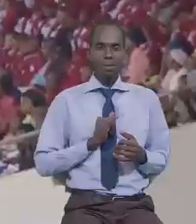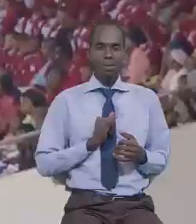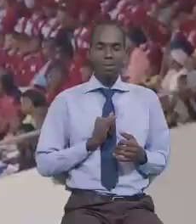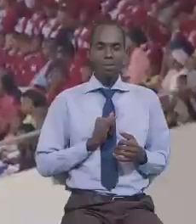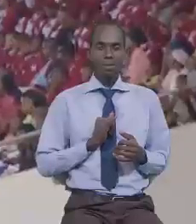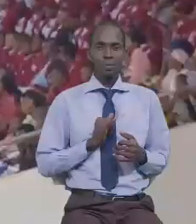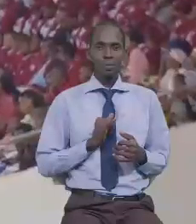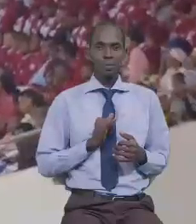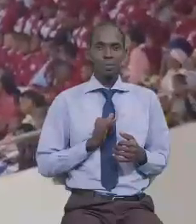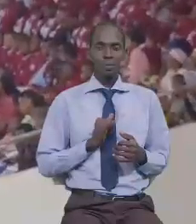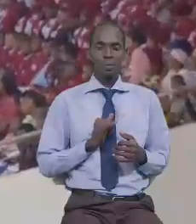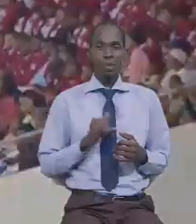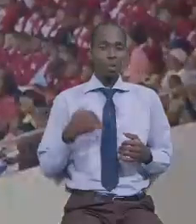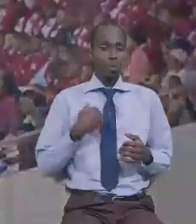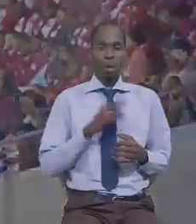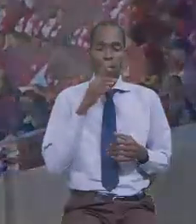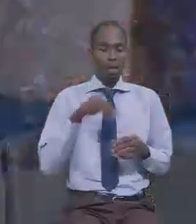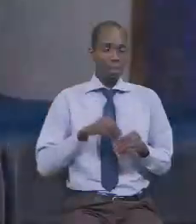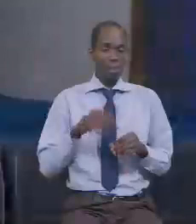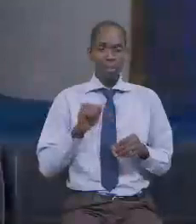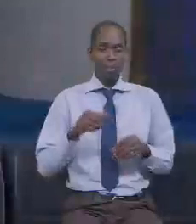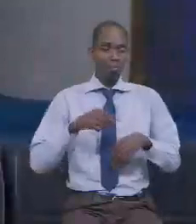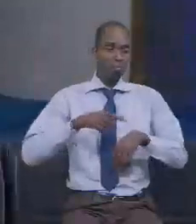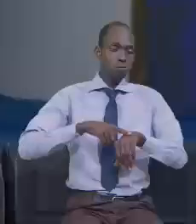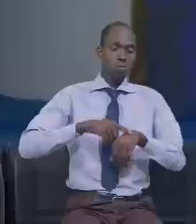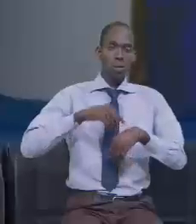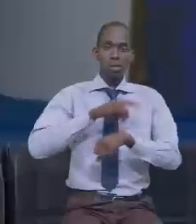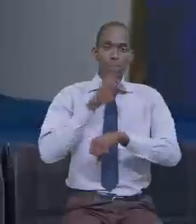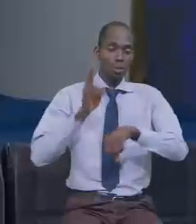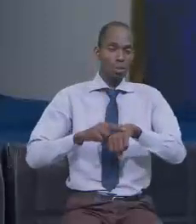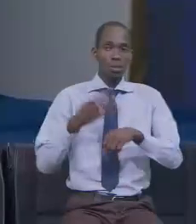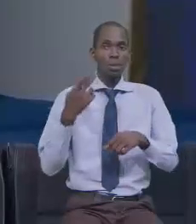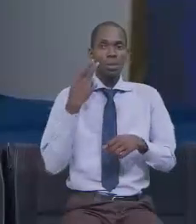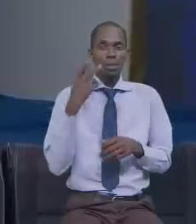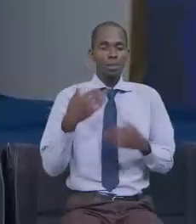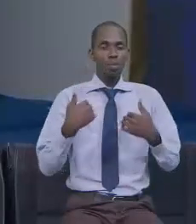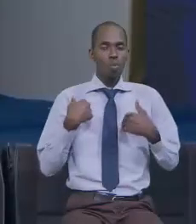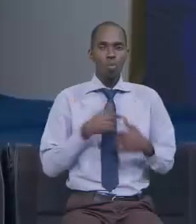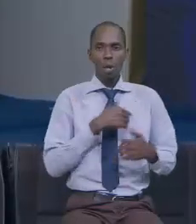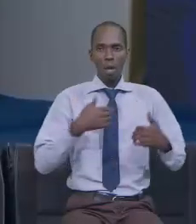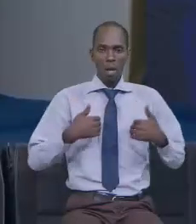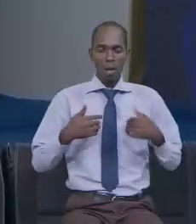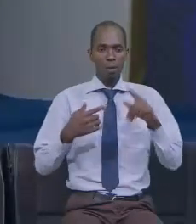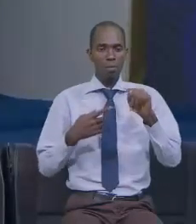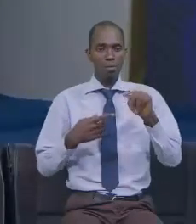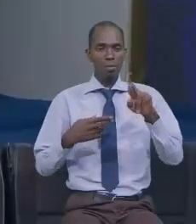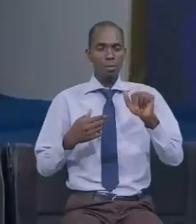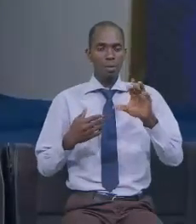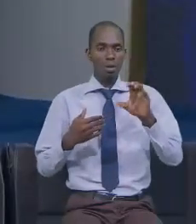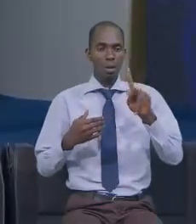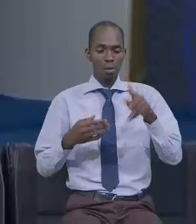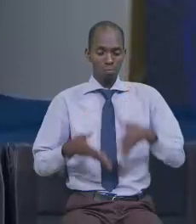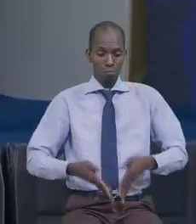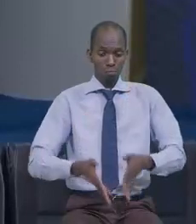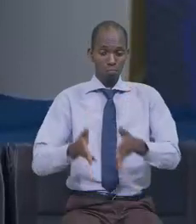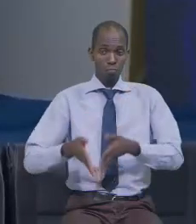We're in a stadium here. And if you see the track, we have track there, track there, track there.